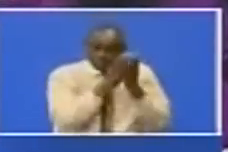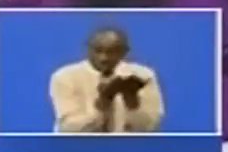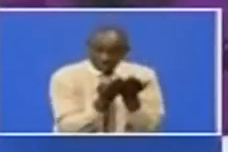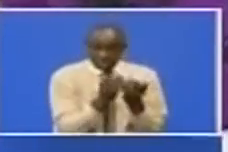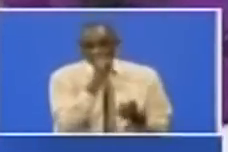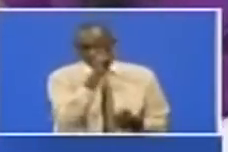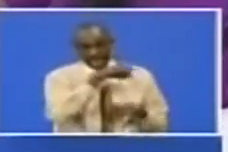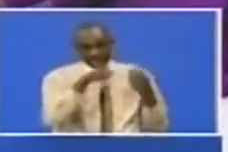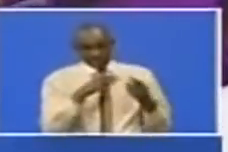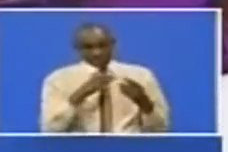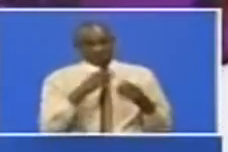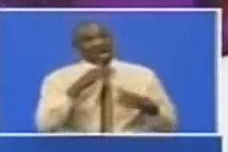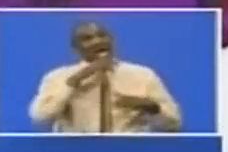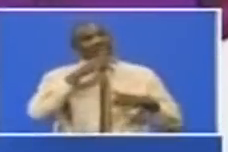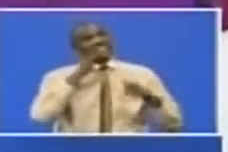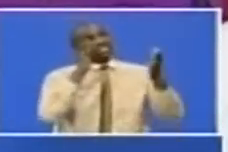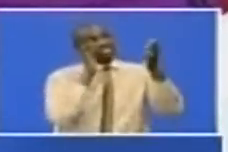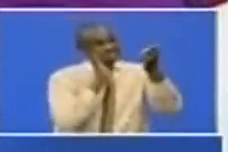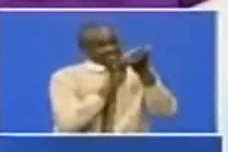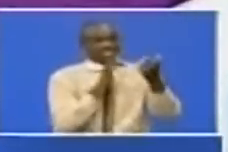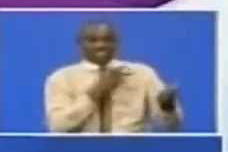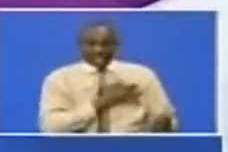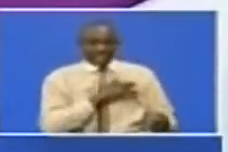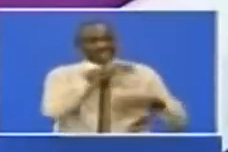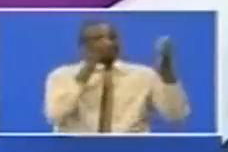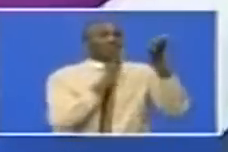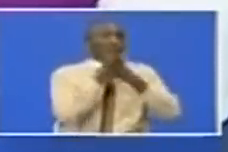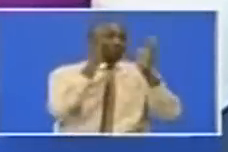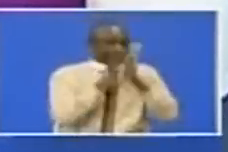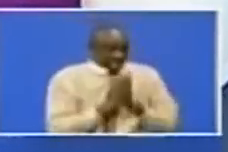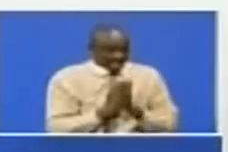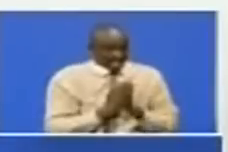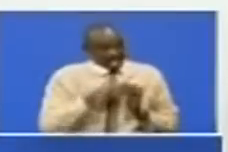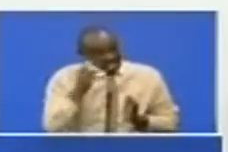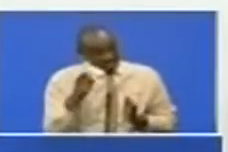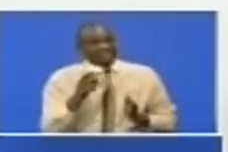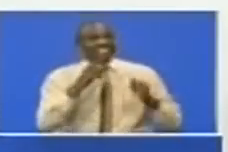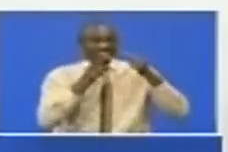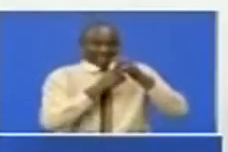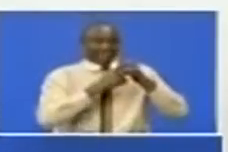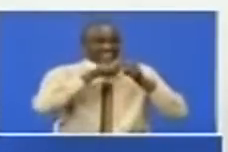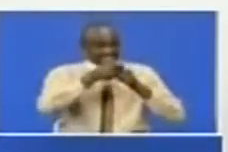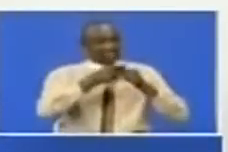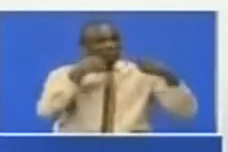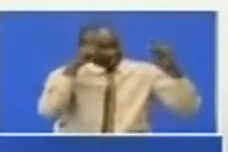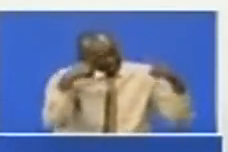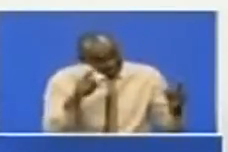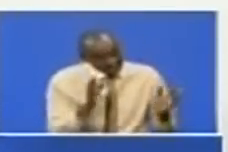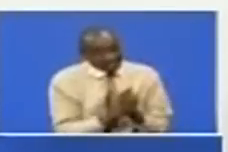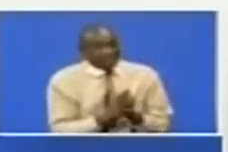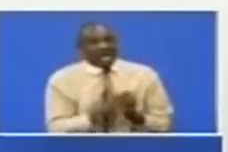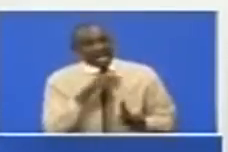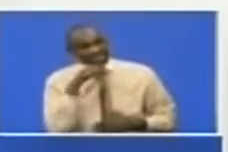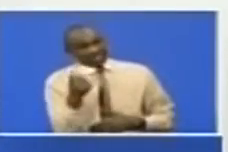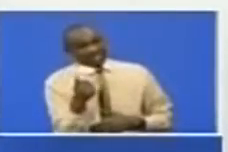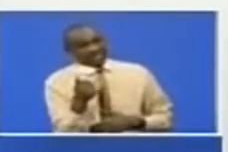is Touching Heaven Through Prayer, which has really been a blessing to many people. Mm-hmm. 7 Keys to Success. Mm-hmm. Every problem has an expiry